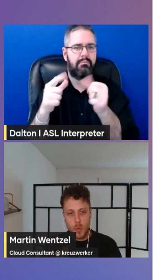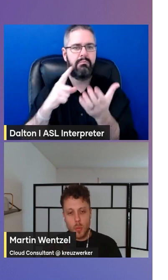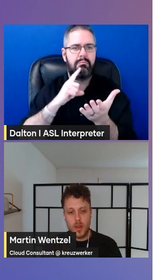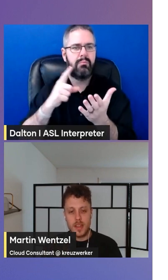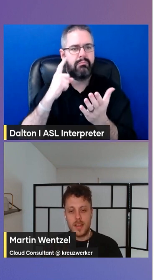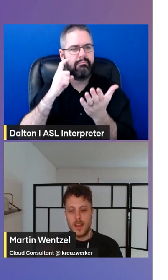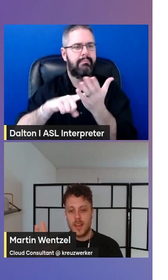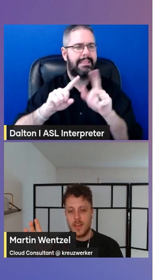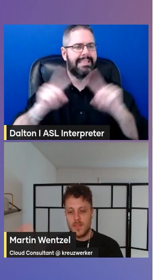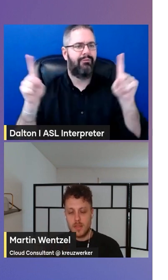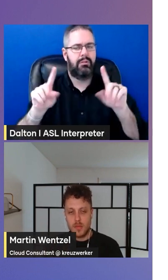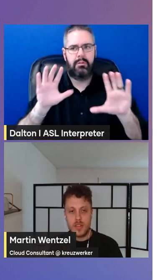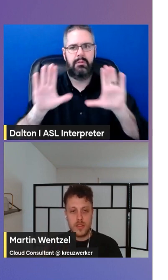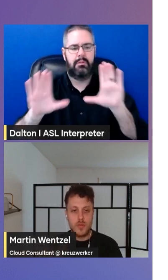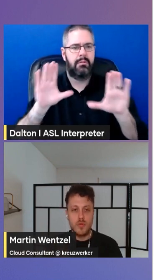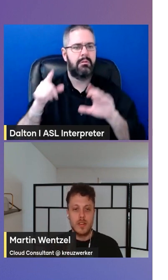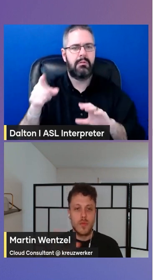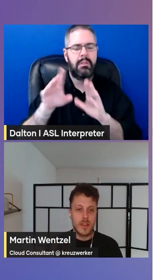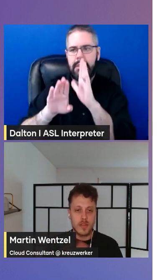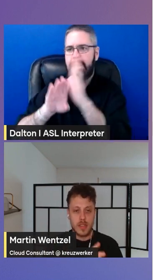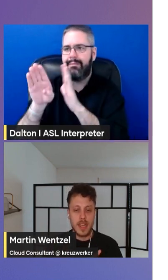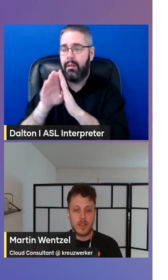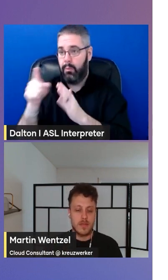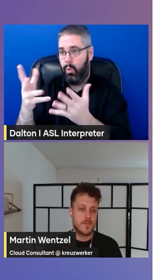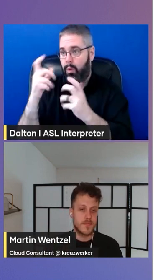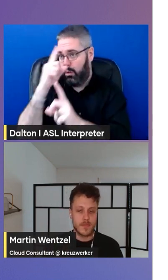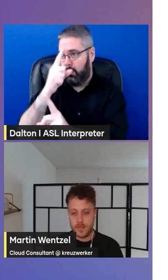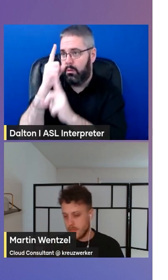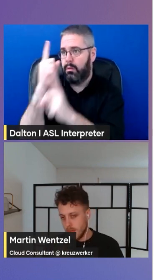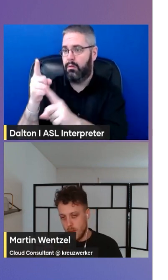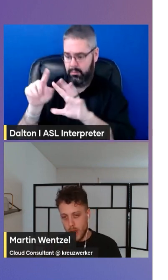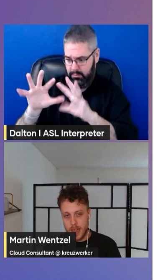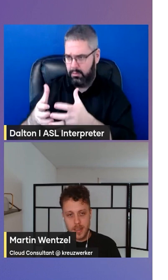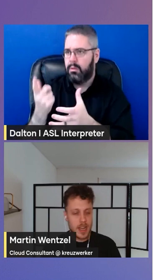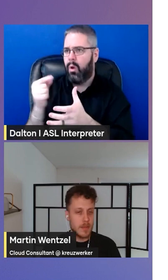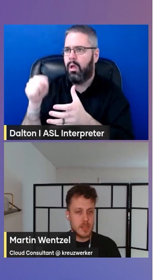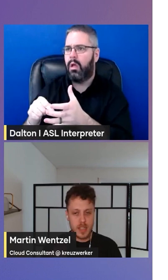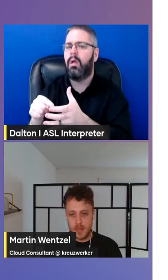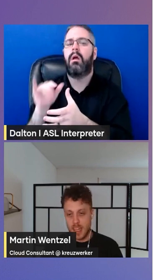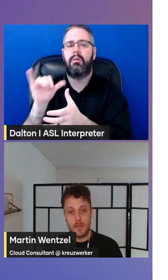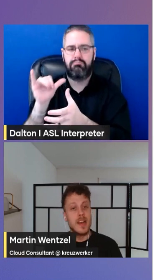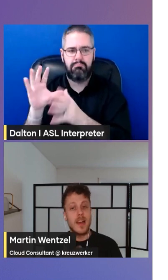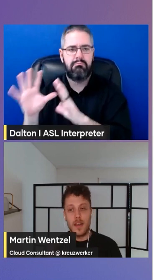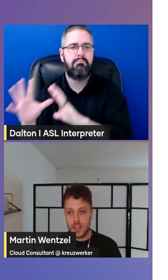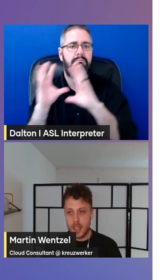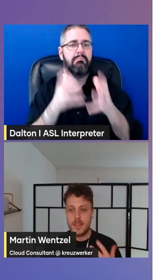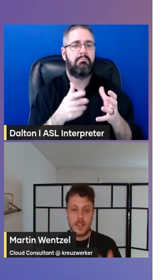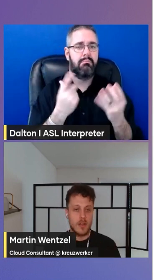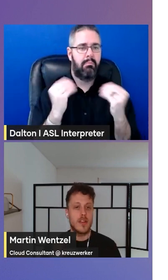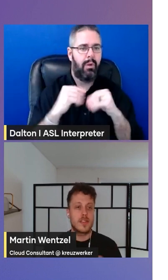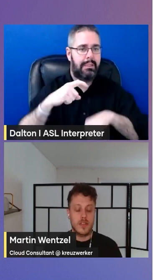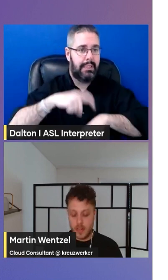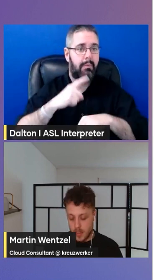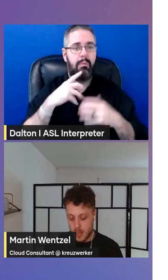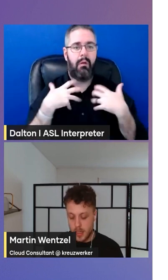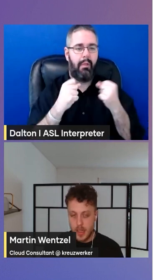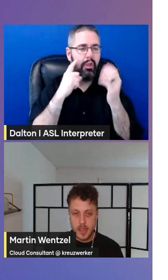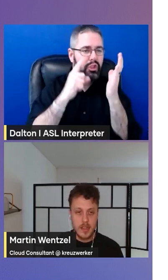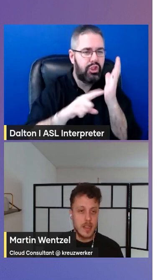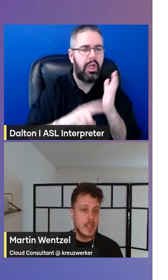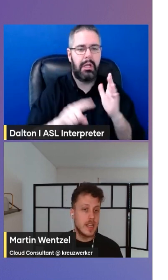distinguish what the developer wants to do with this container. Waiting time, spin-up time, health checks, and so on and so